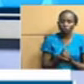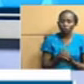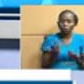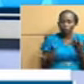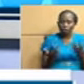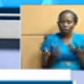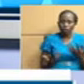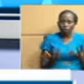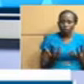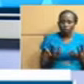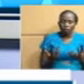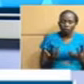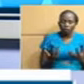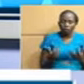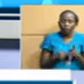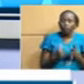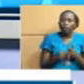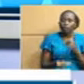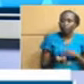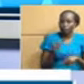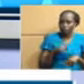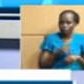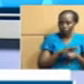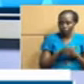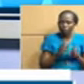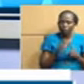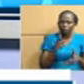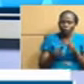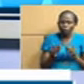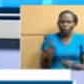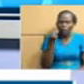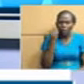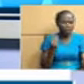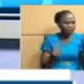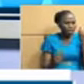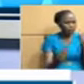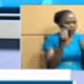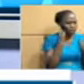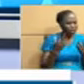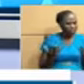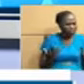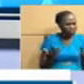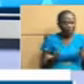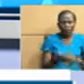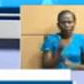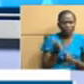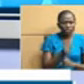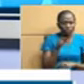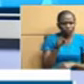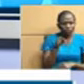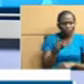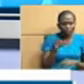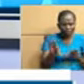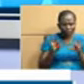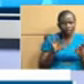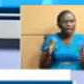in COVID-19. But then people were sending us messages and asking, how are the beneficiaries of this being